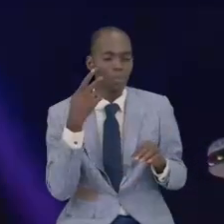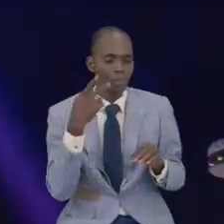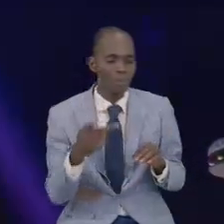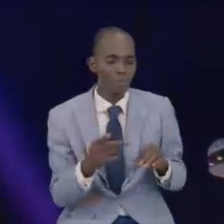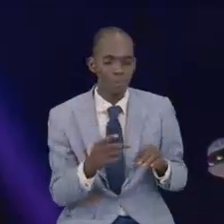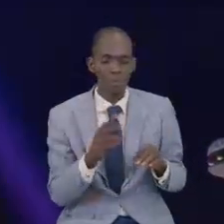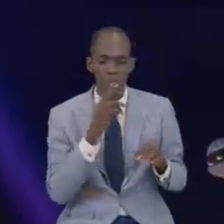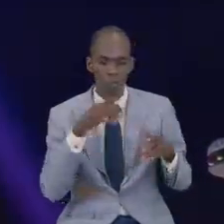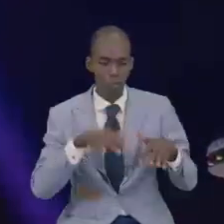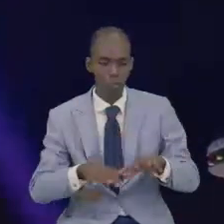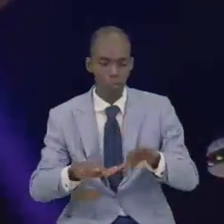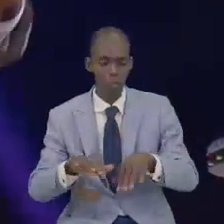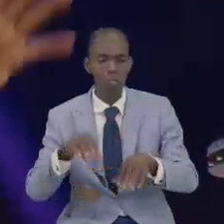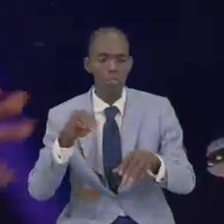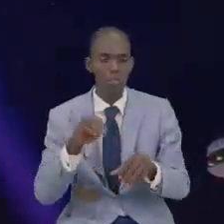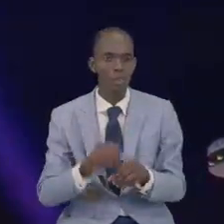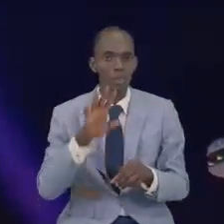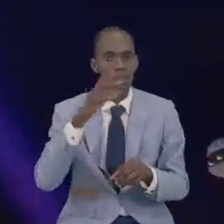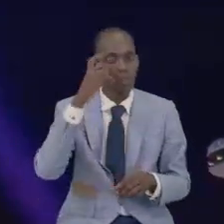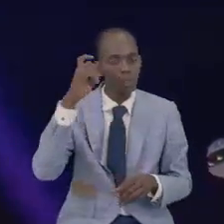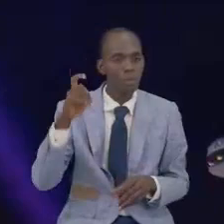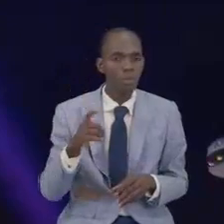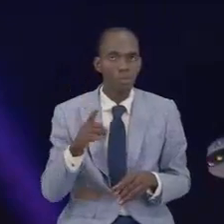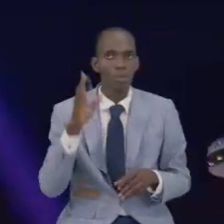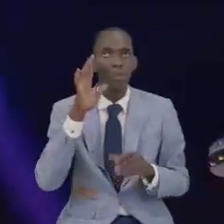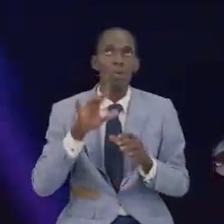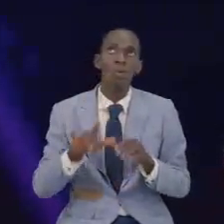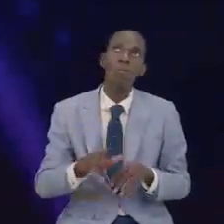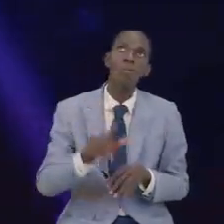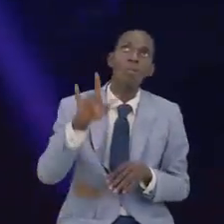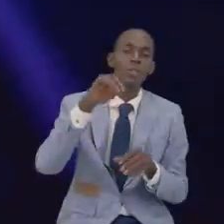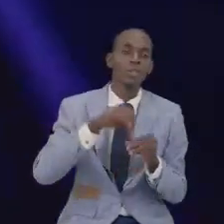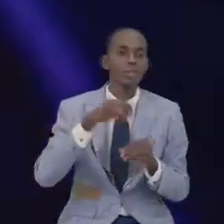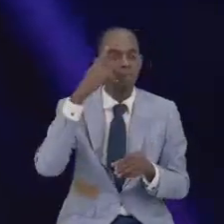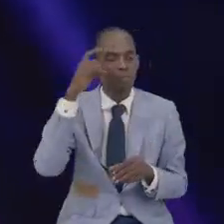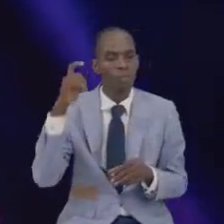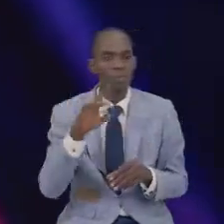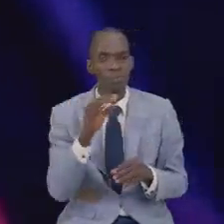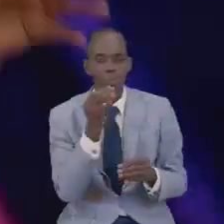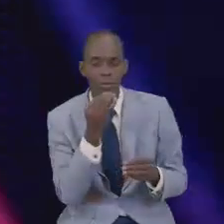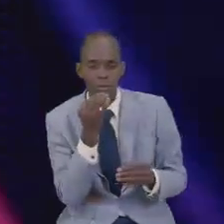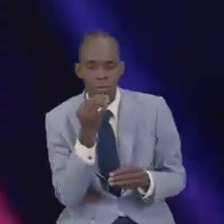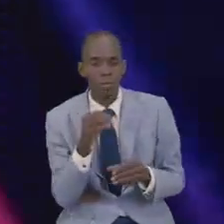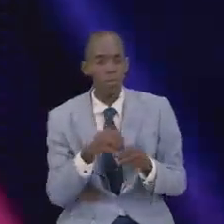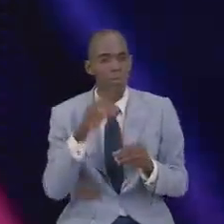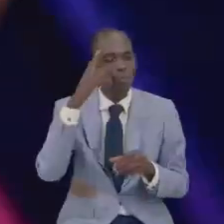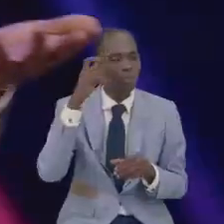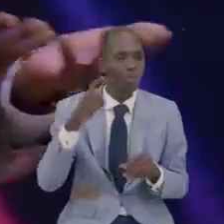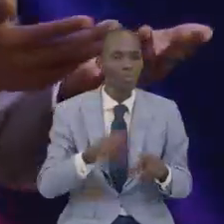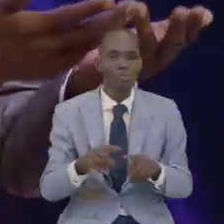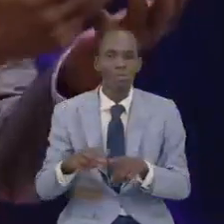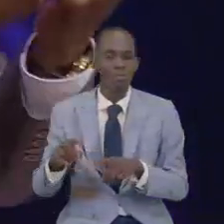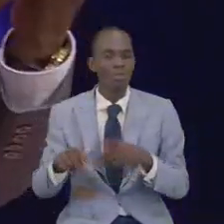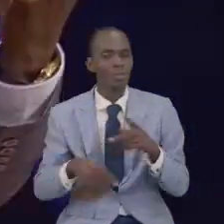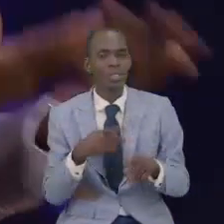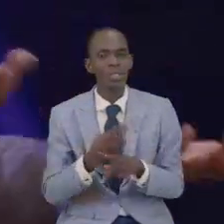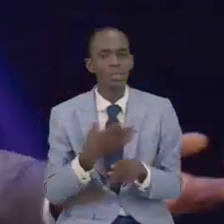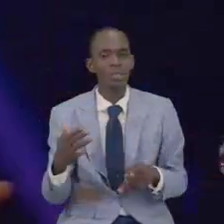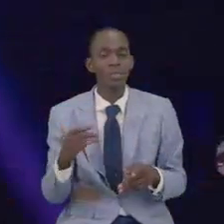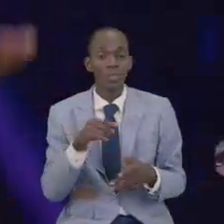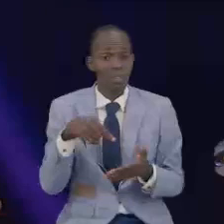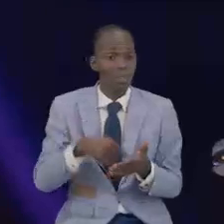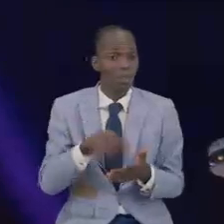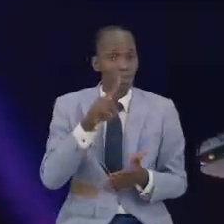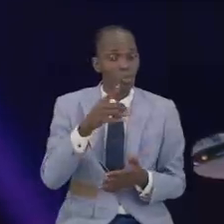dream, if you fly in your dream, if you eat in your... No, that kind of thing. This one is